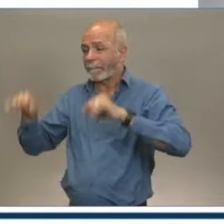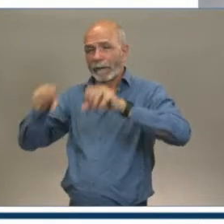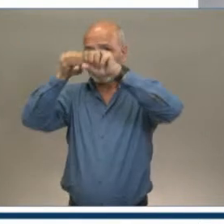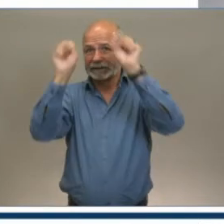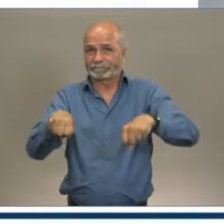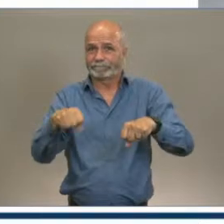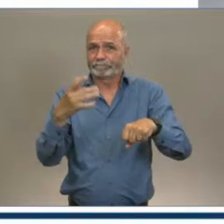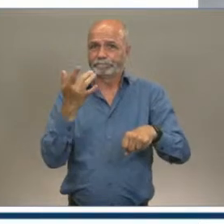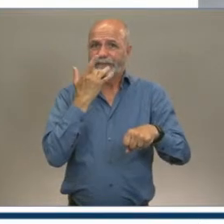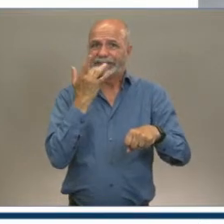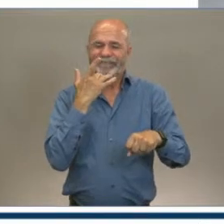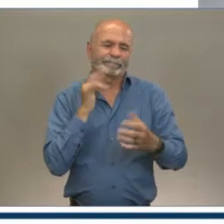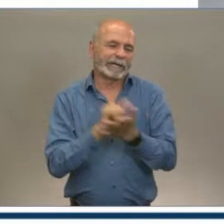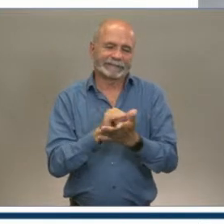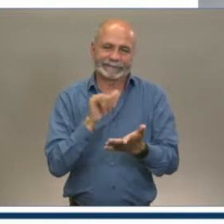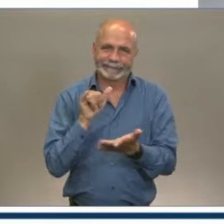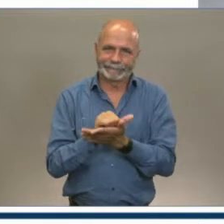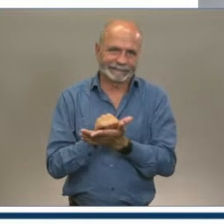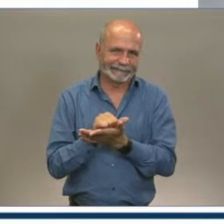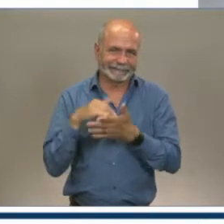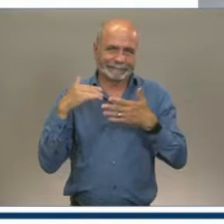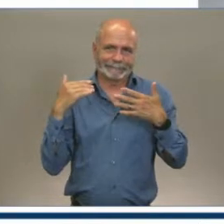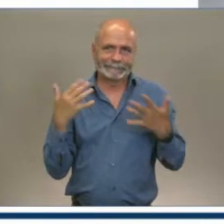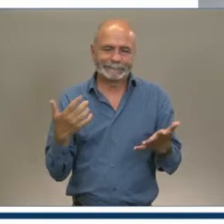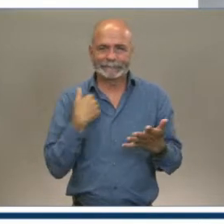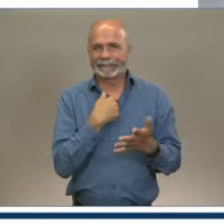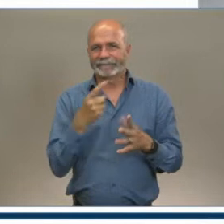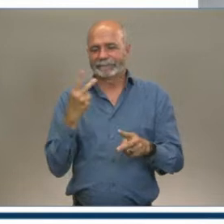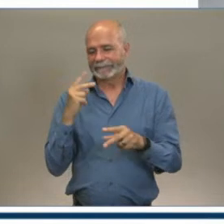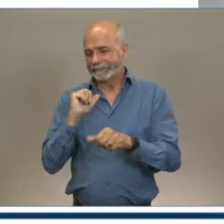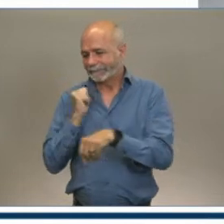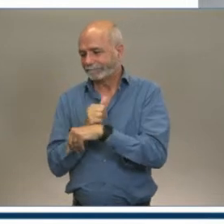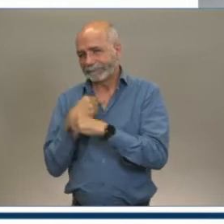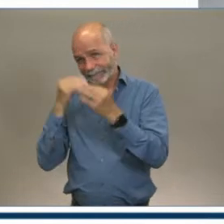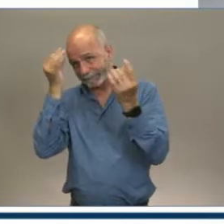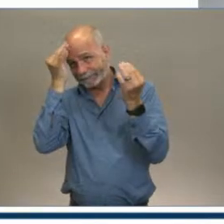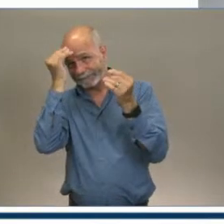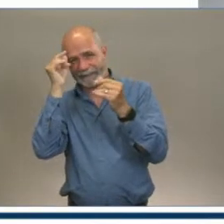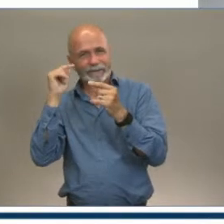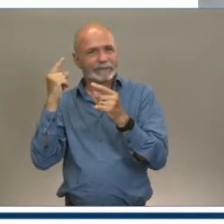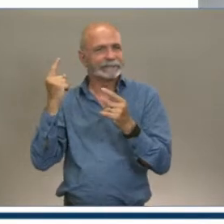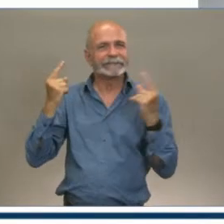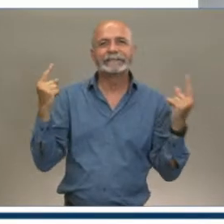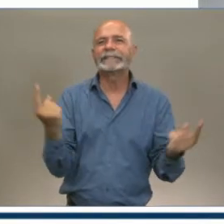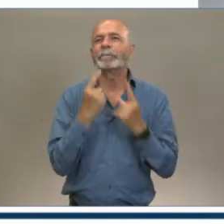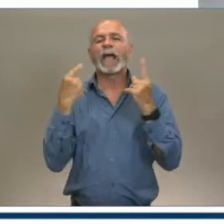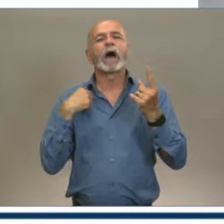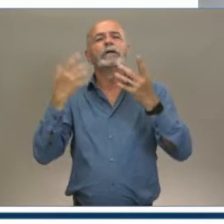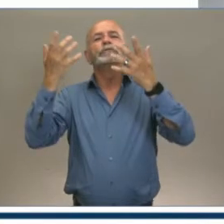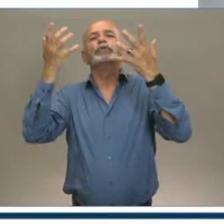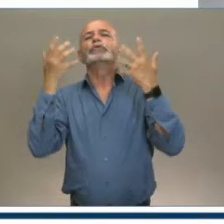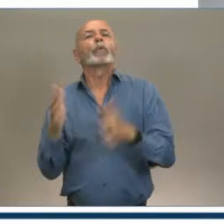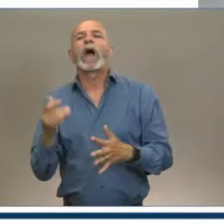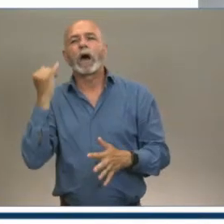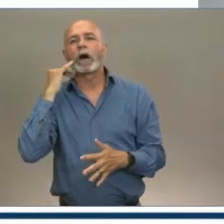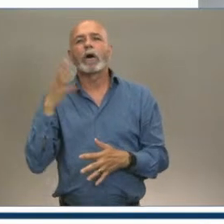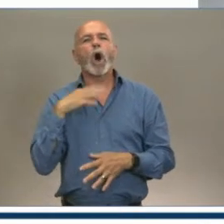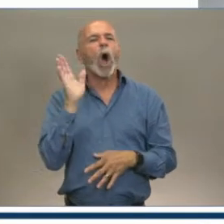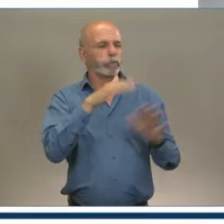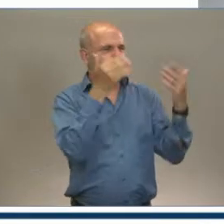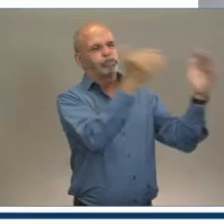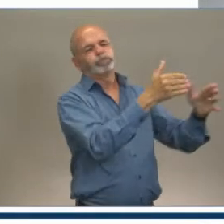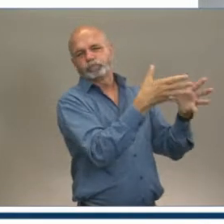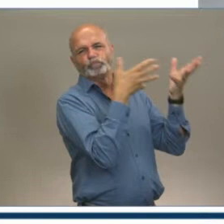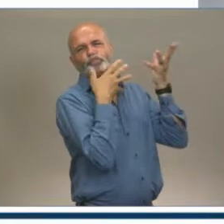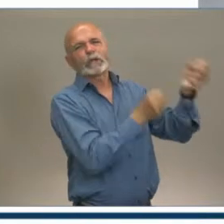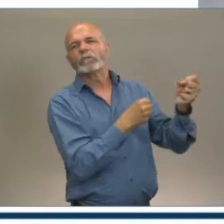recognize that we have to have something in place so that we don't just have 100% trust that people are, what they're saying